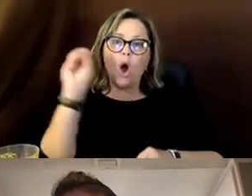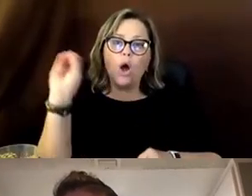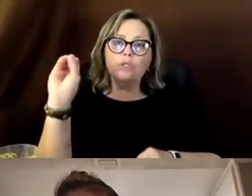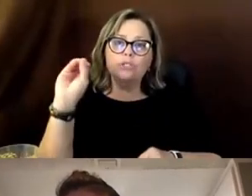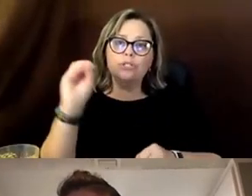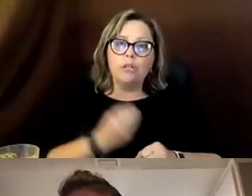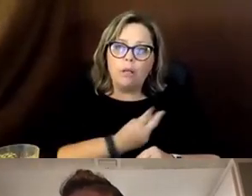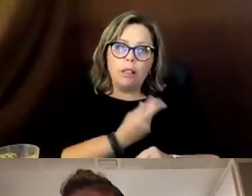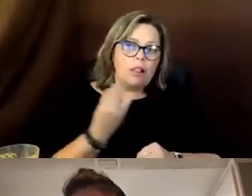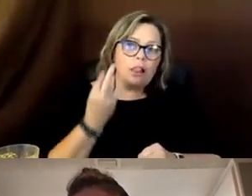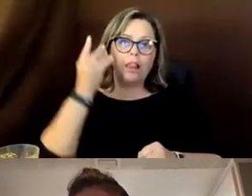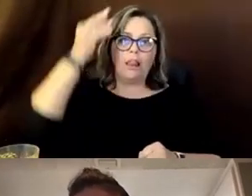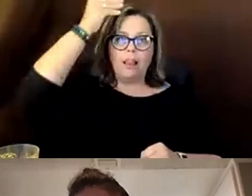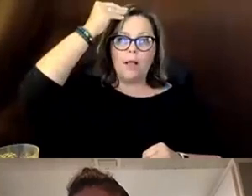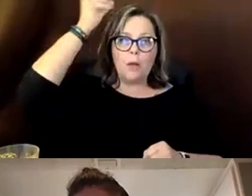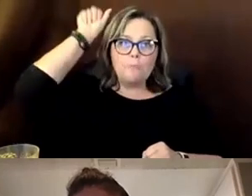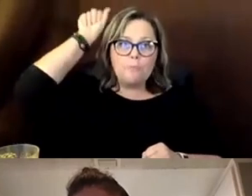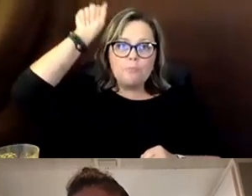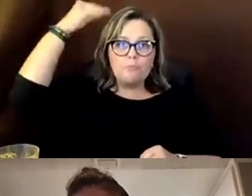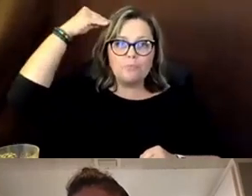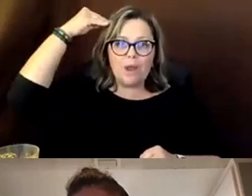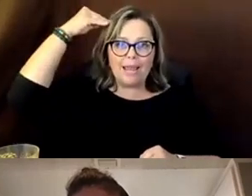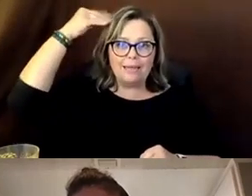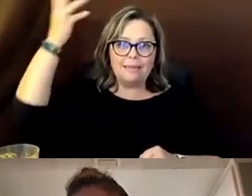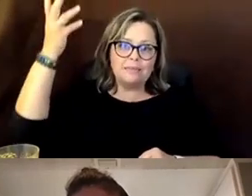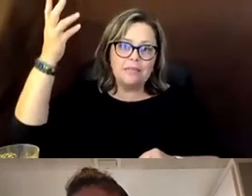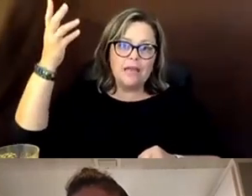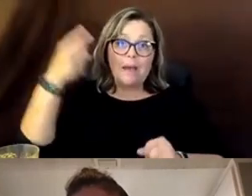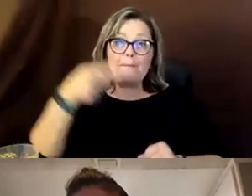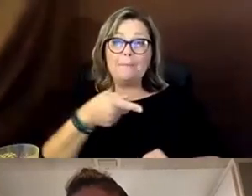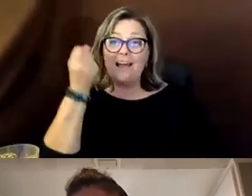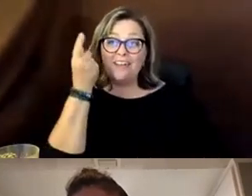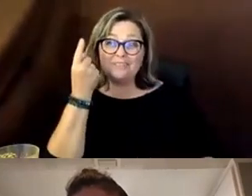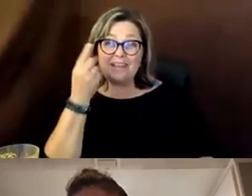And, you know, she is much better off than most people in the North State